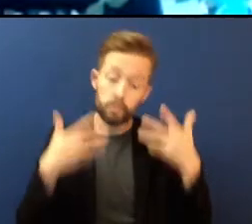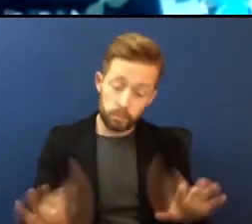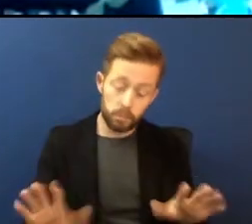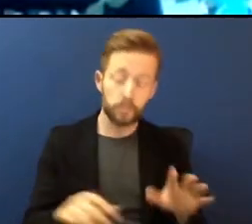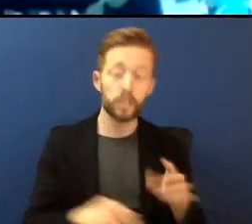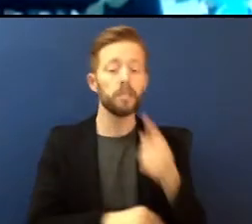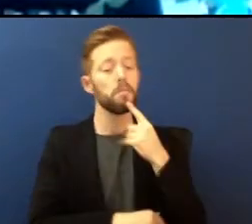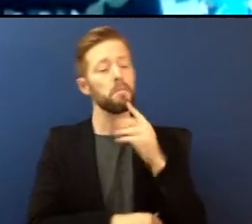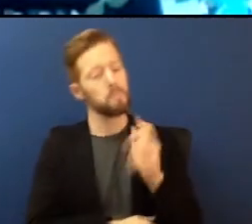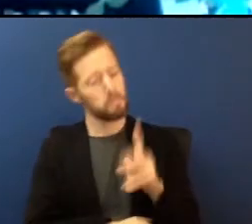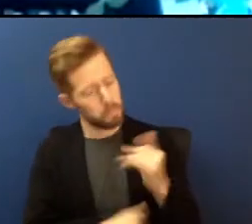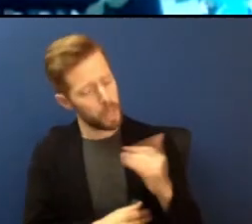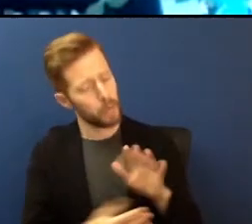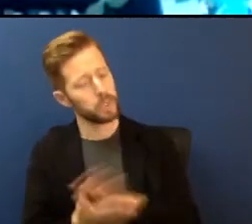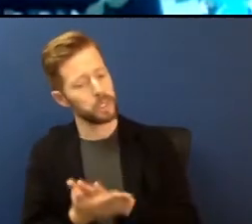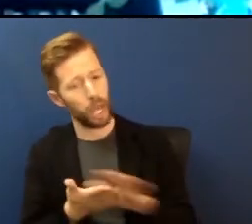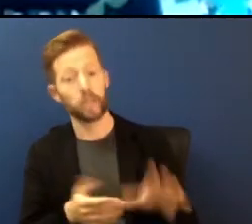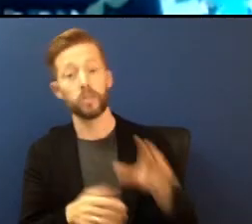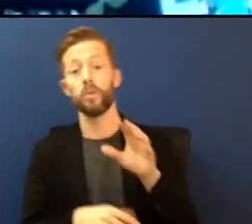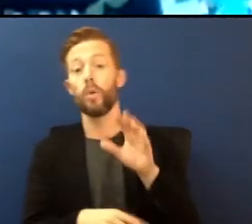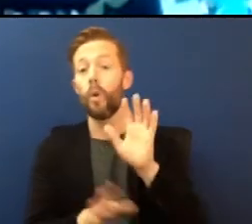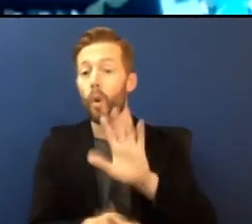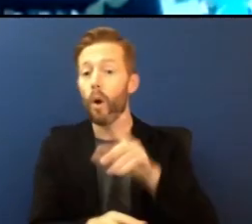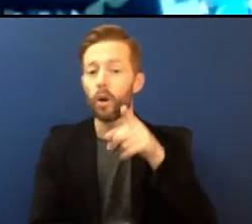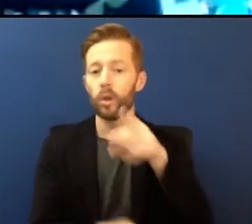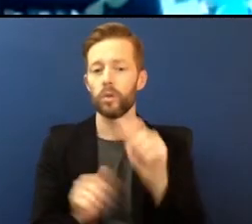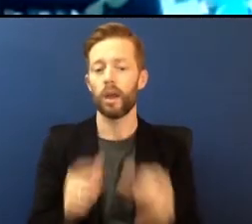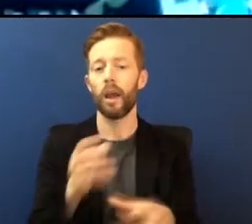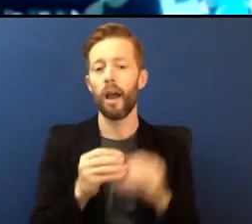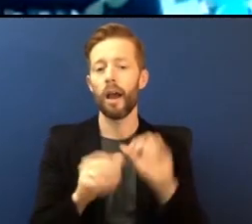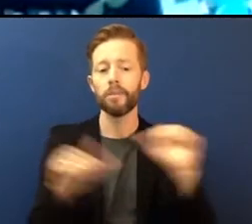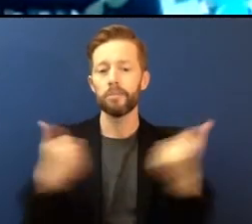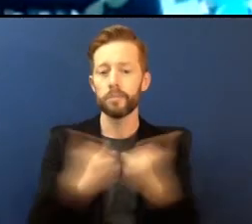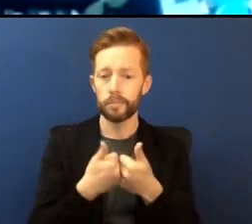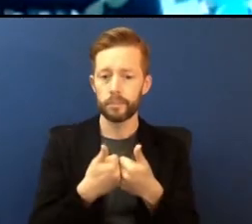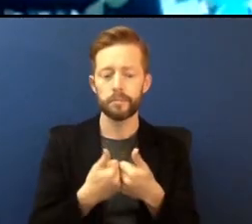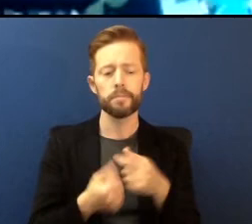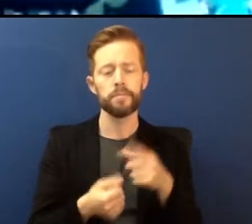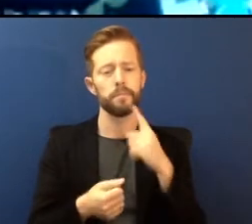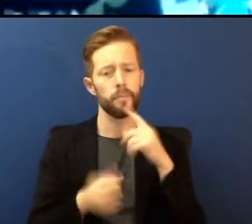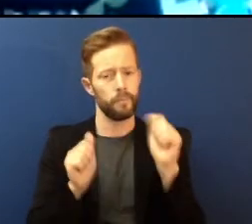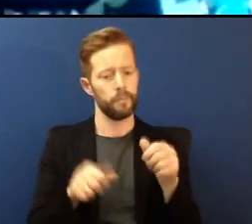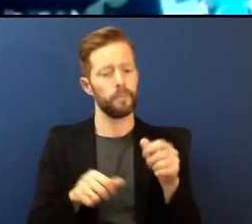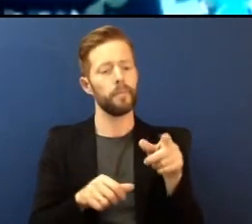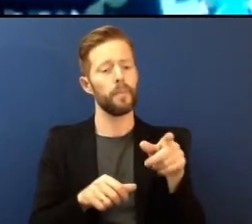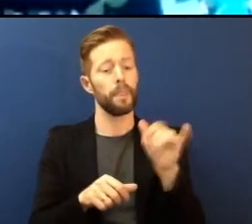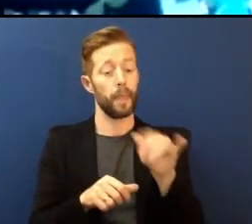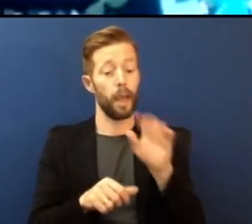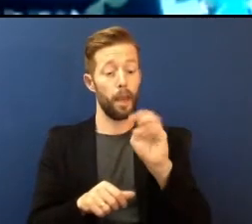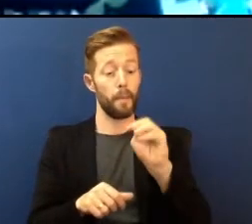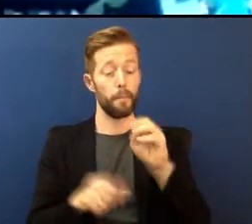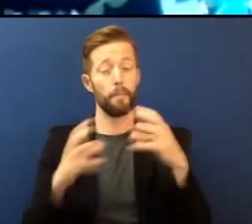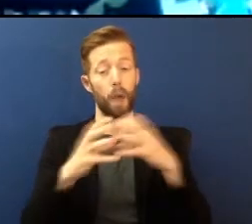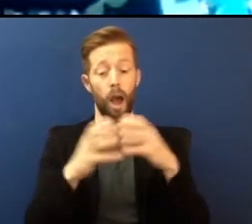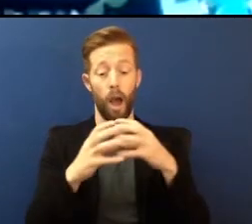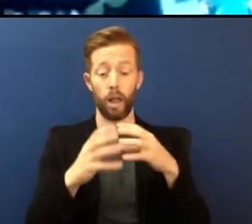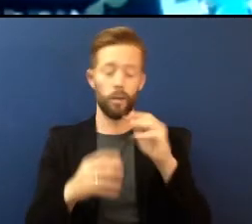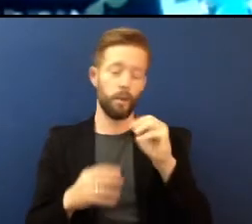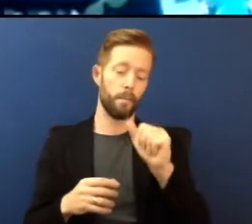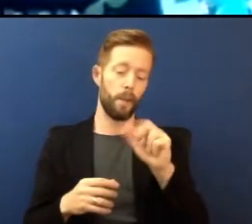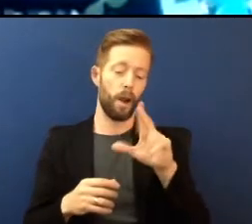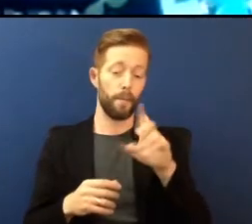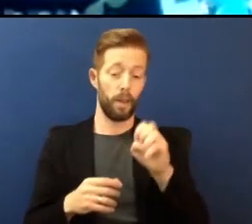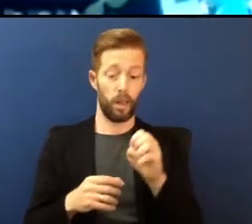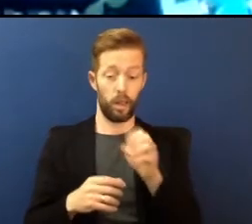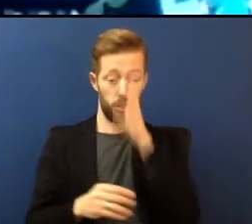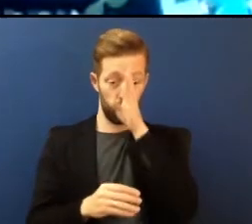then after you do that, you could say, well, that was nice, let's take that apart. Or you could challenge the child and you say, could you make the marble, instead of